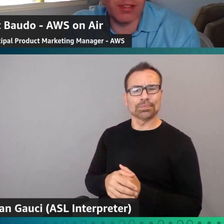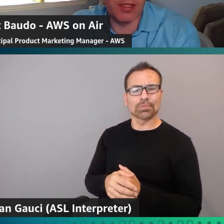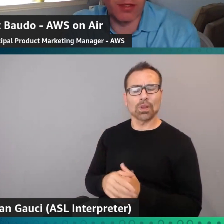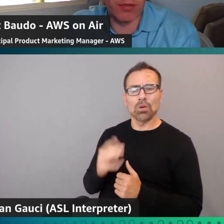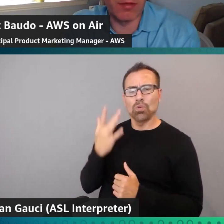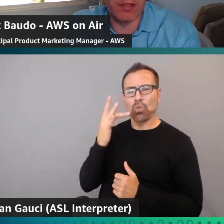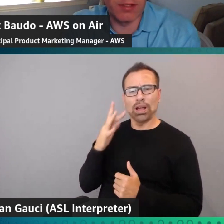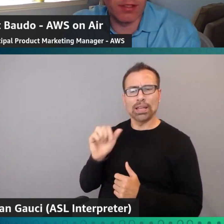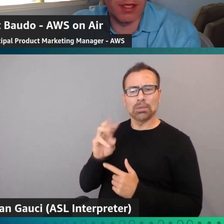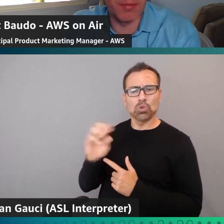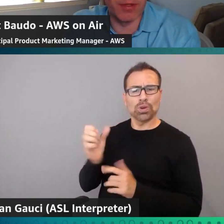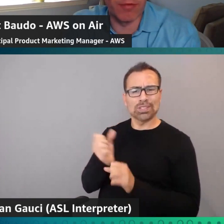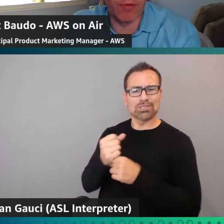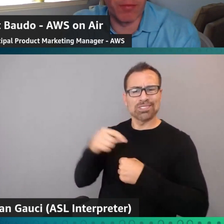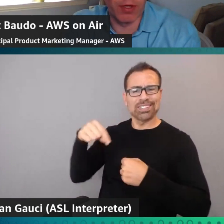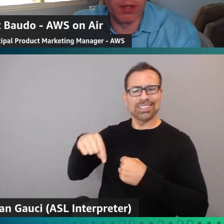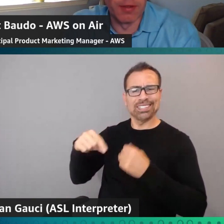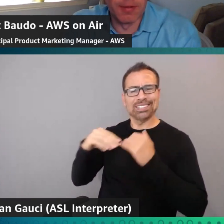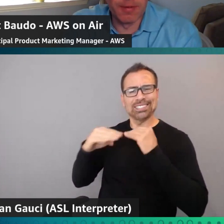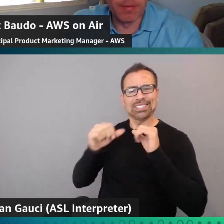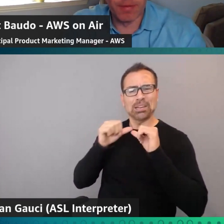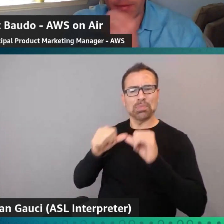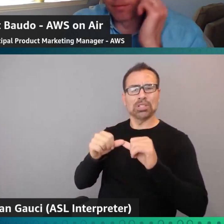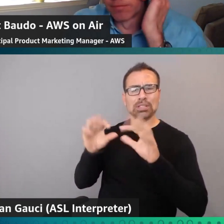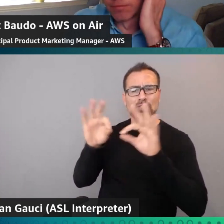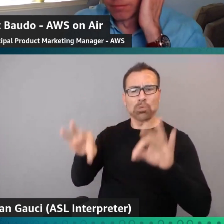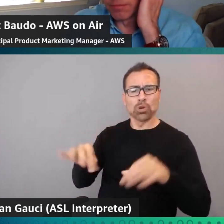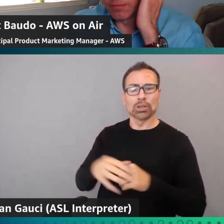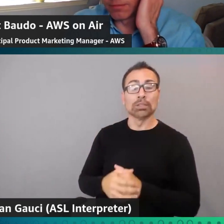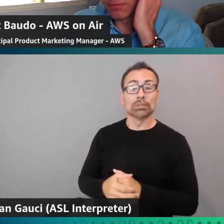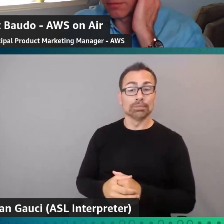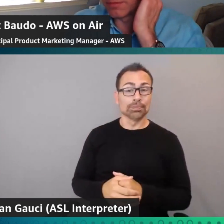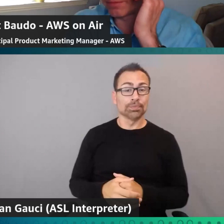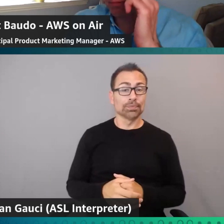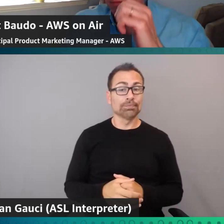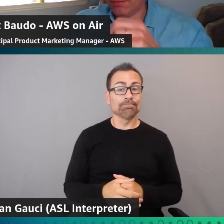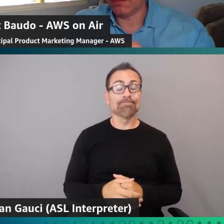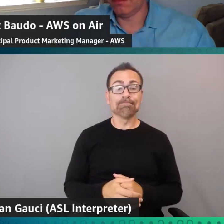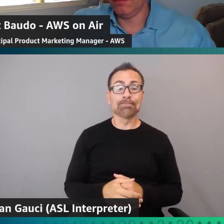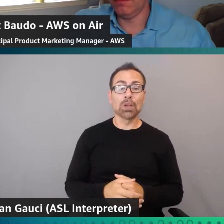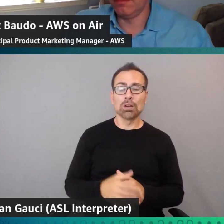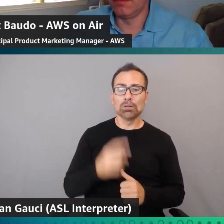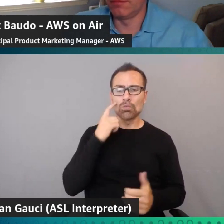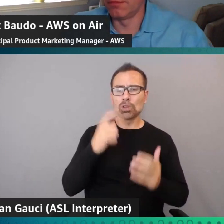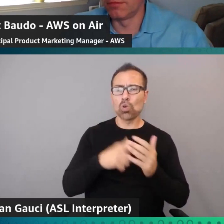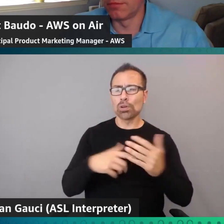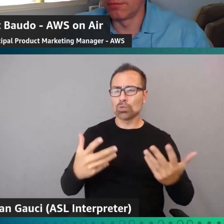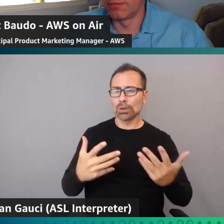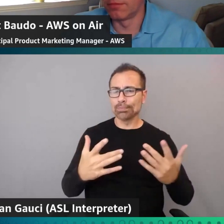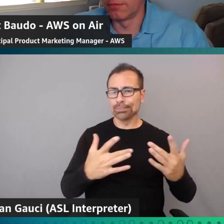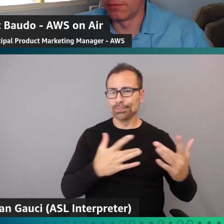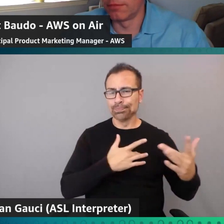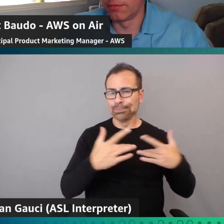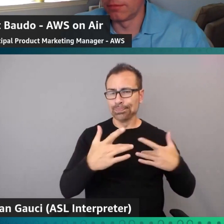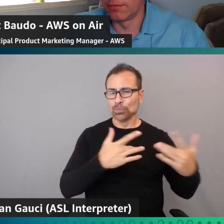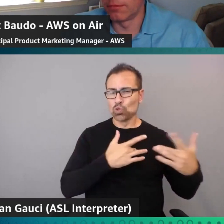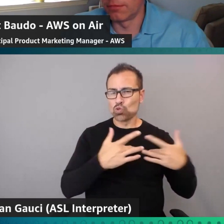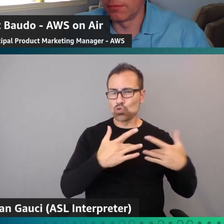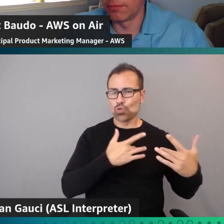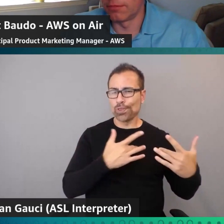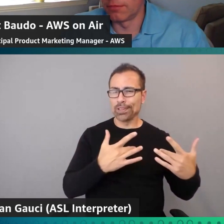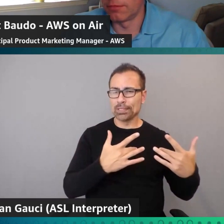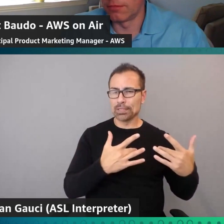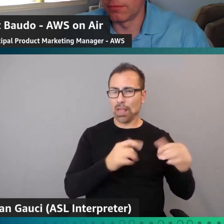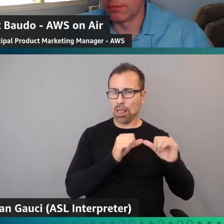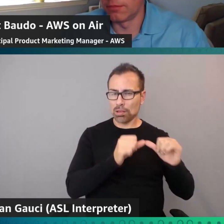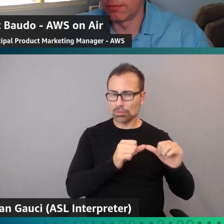AWS decide to create this sustainability framework? Right. So we saw trends that customers are increasingly demanding